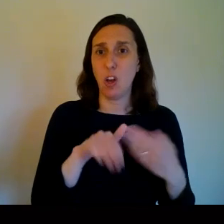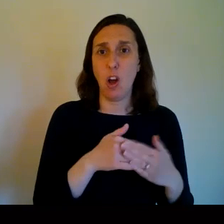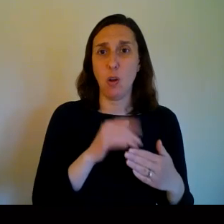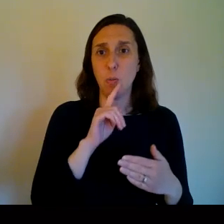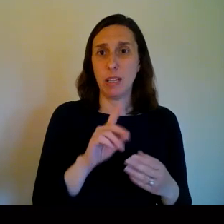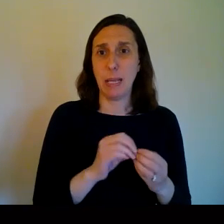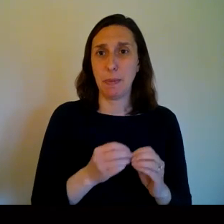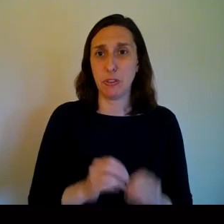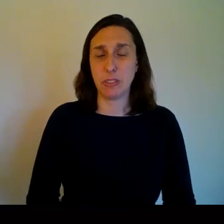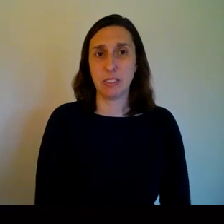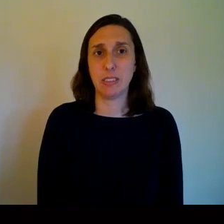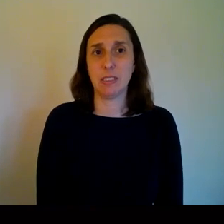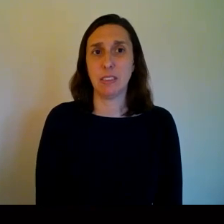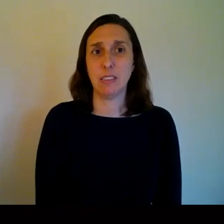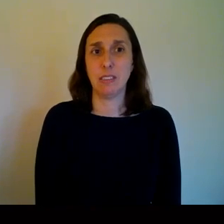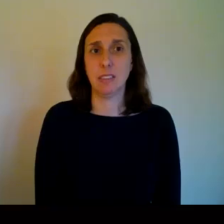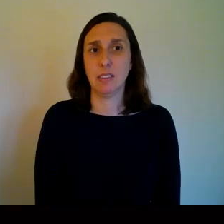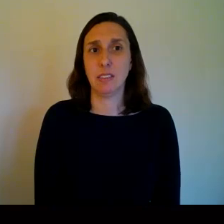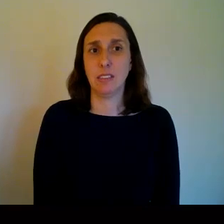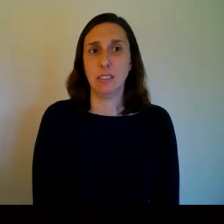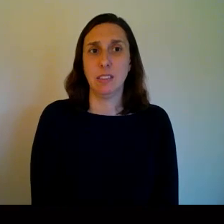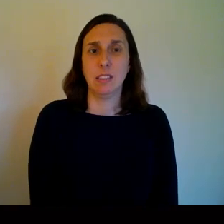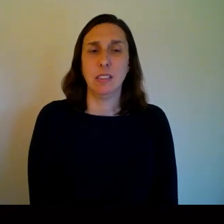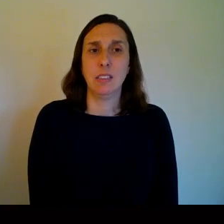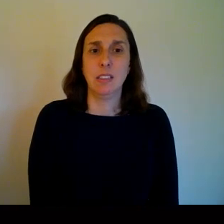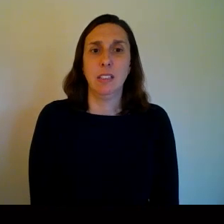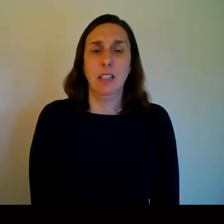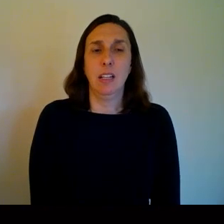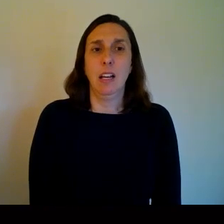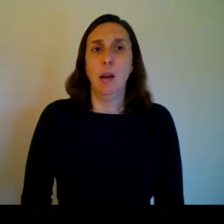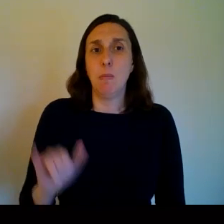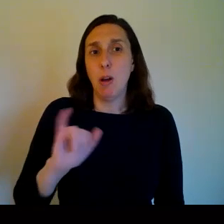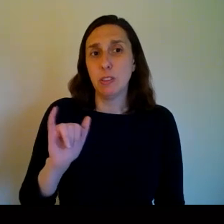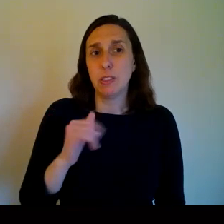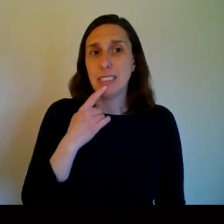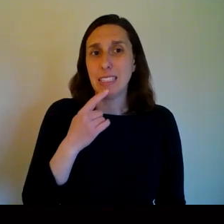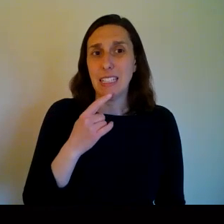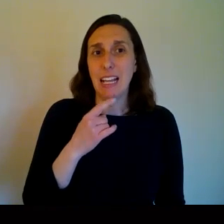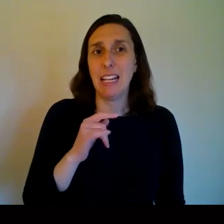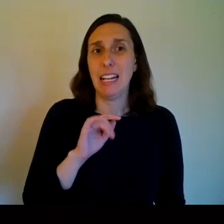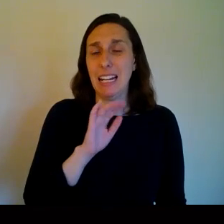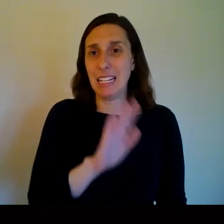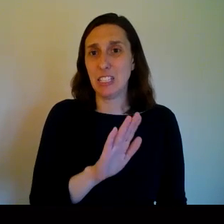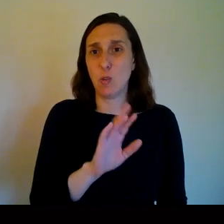And I'm also going to say, hey, I'll put of f in here, that its range is all real numbers.